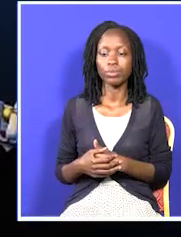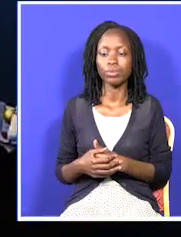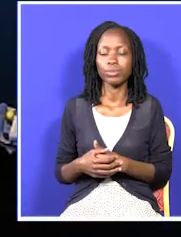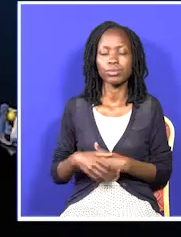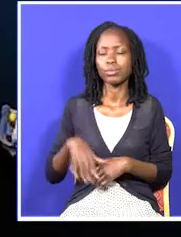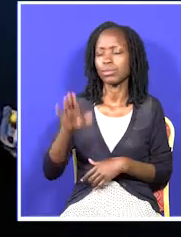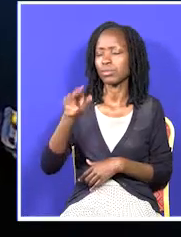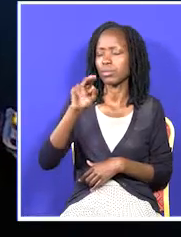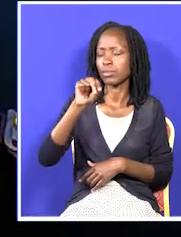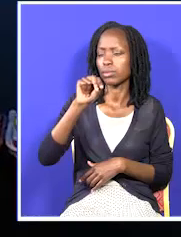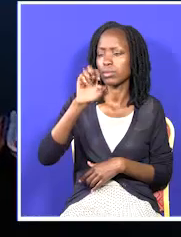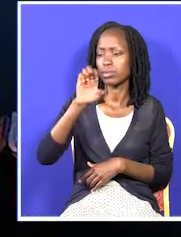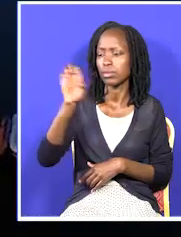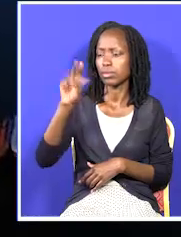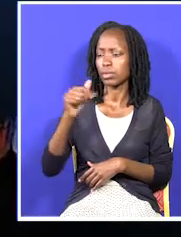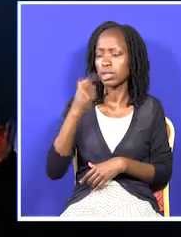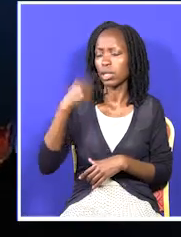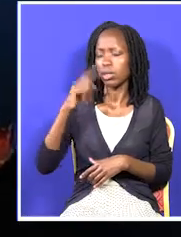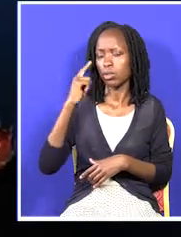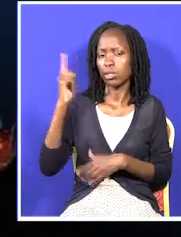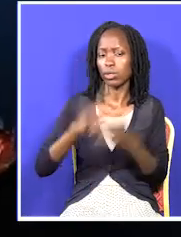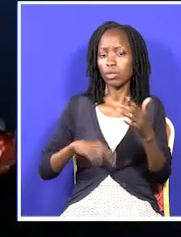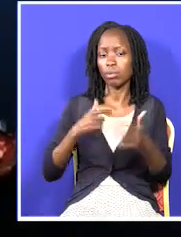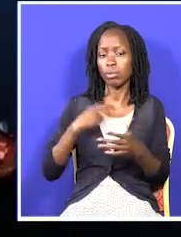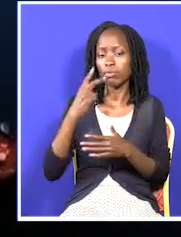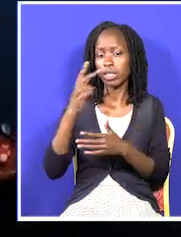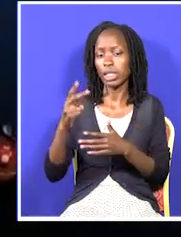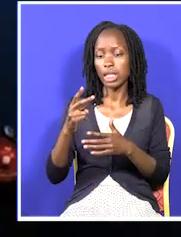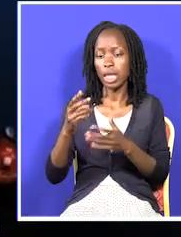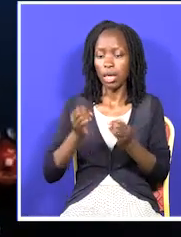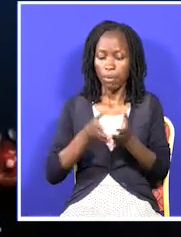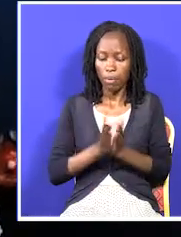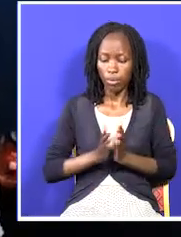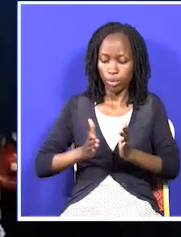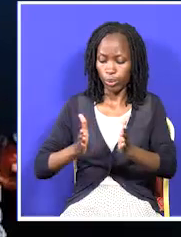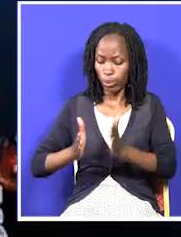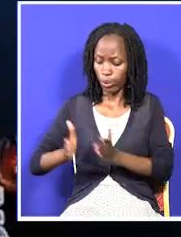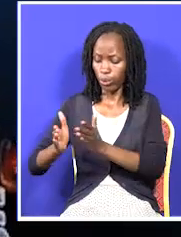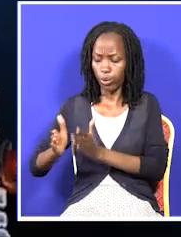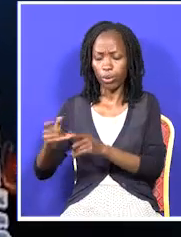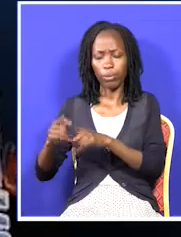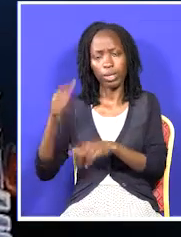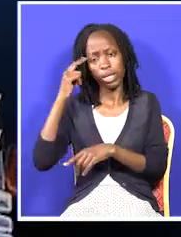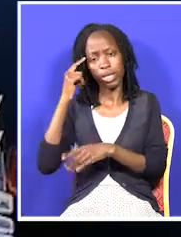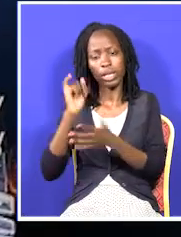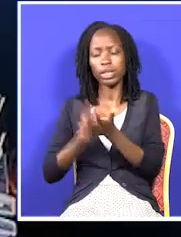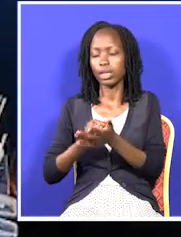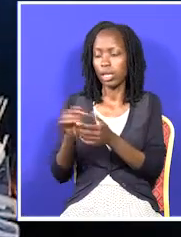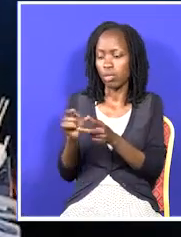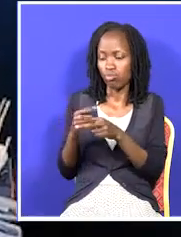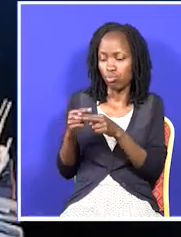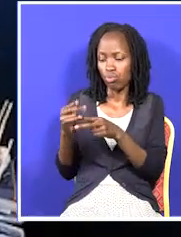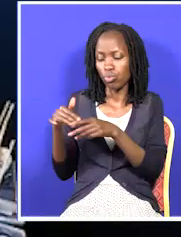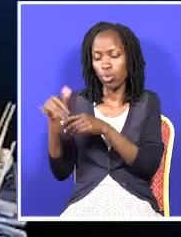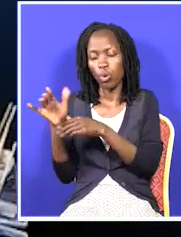could you share with us what you're seeing on the screen? I see a harbor with lots of boats and ships that I think are about to leave or have